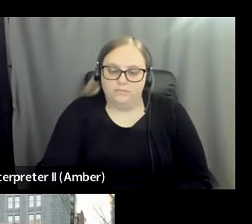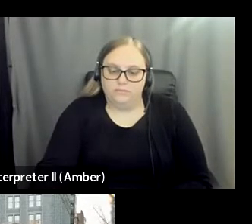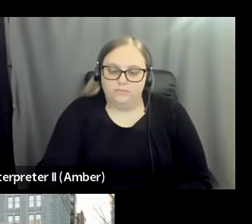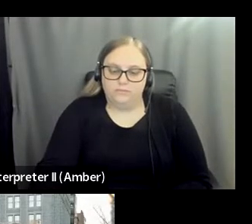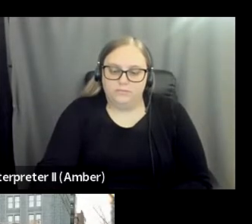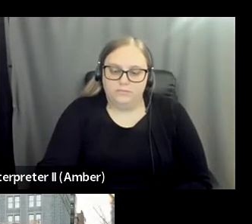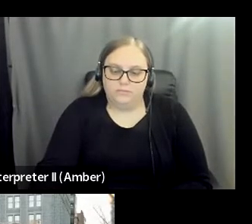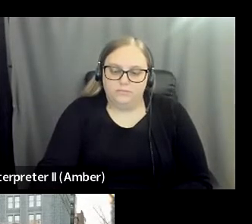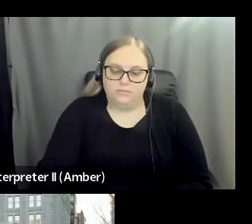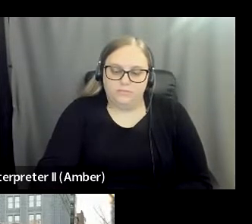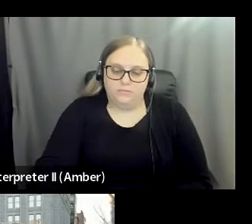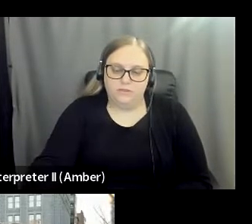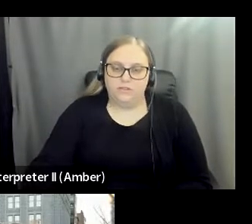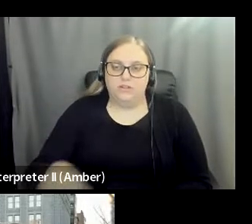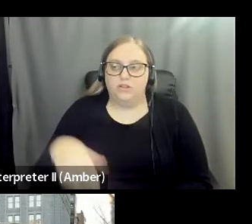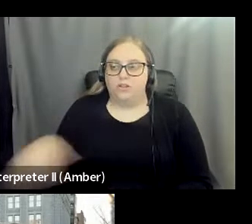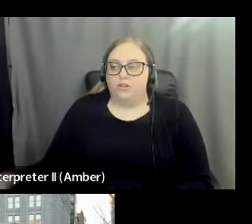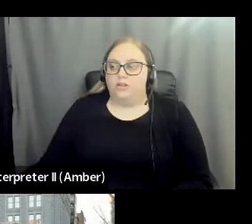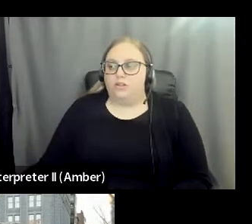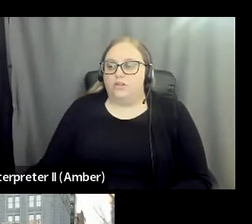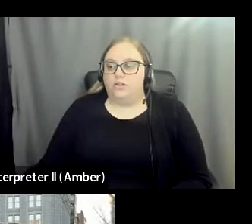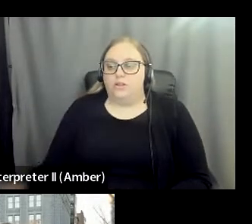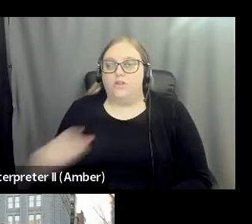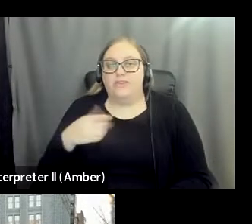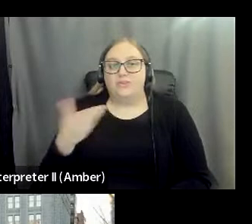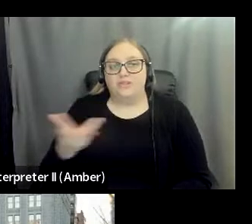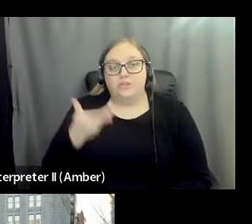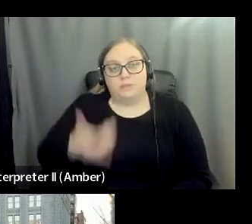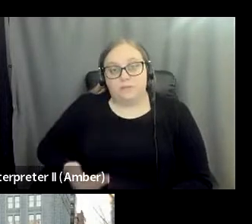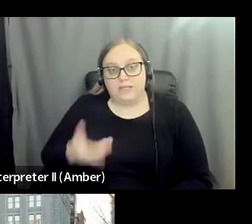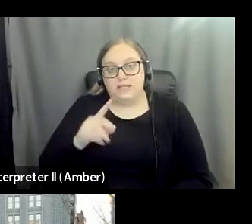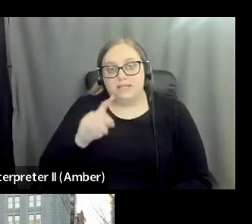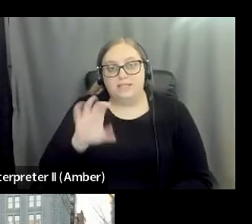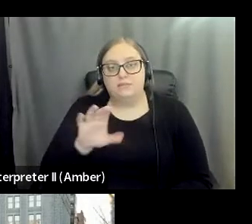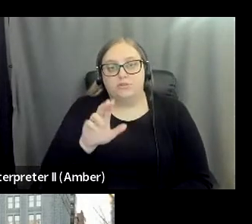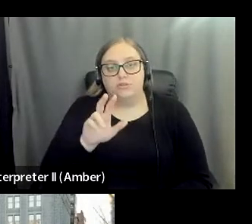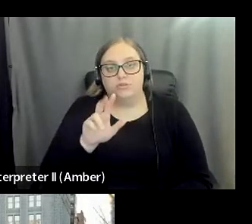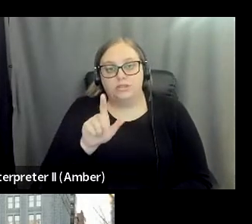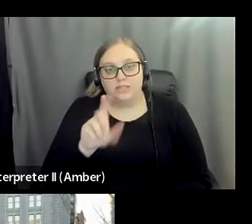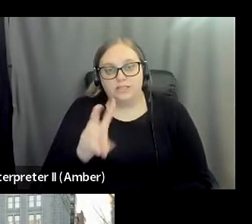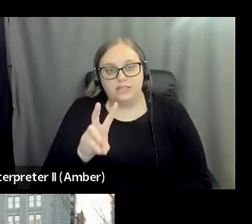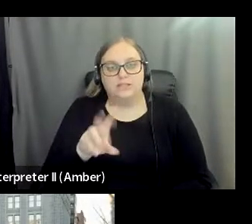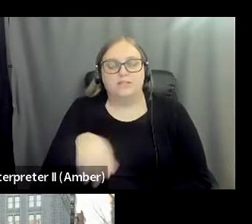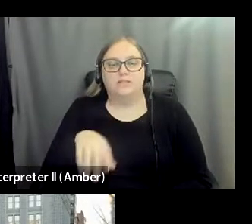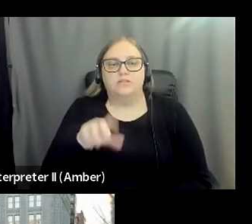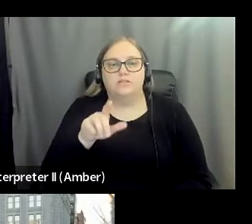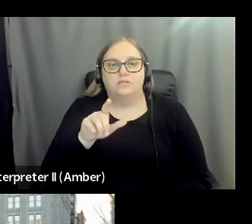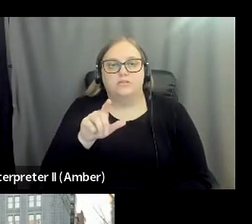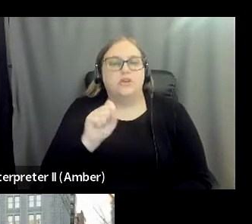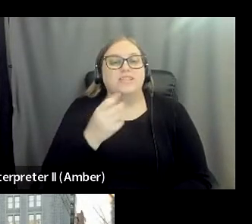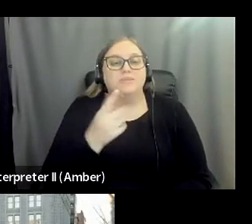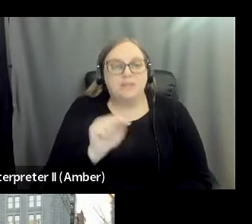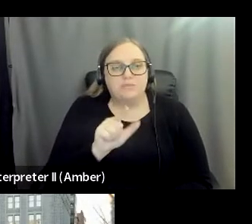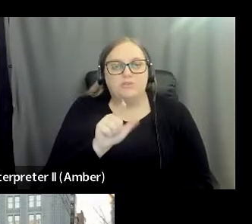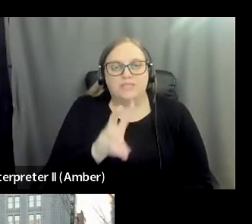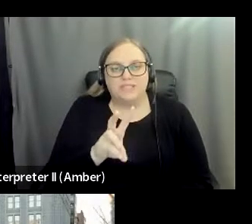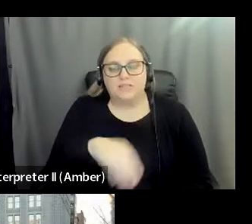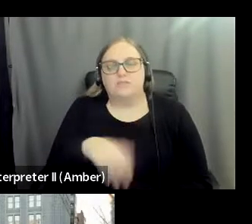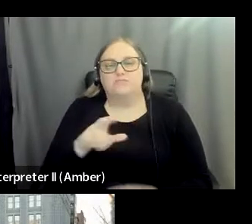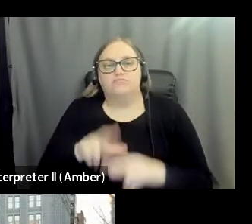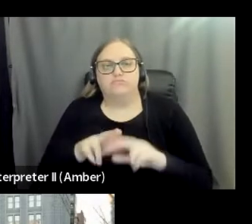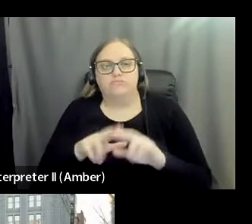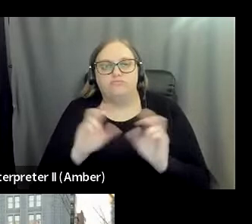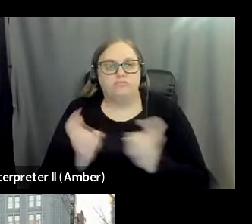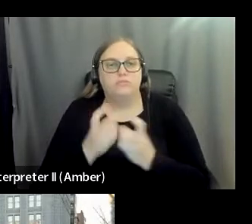This resolution was introduced by me on September 26, 2023. The committee of the whole held a public roundtable on November 1st, 2023.